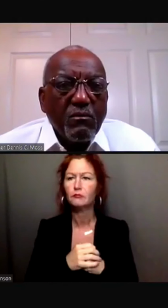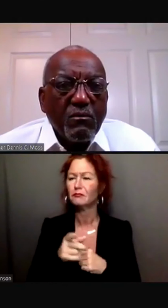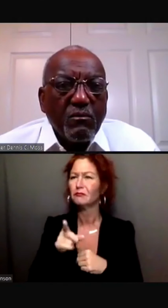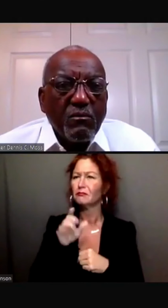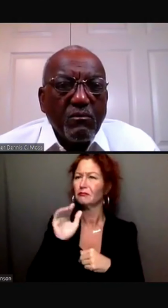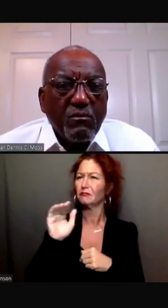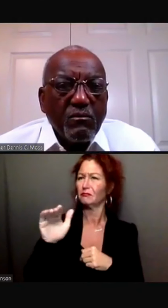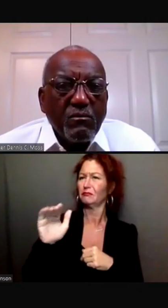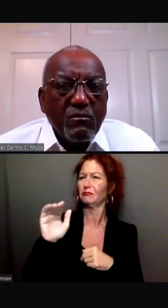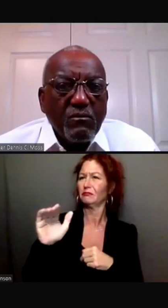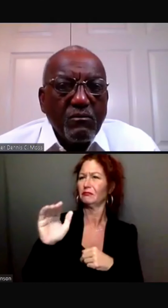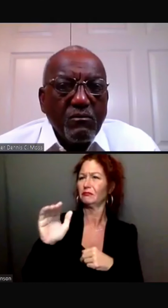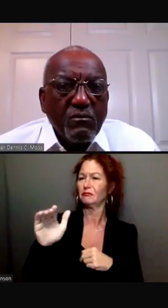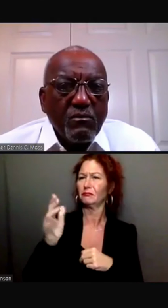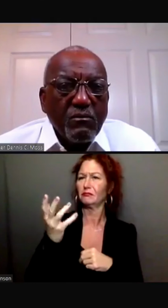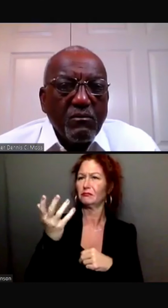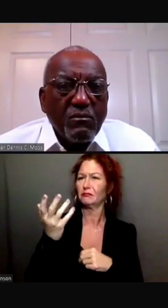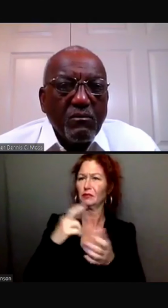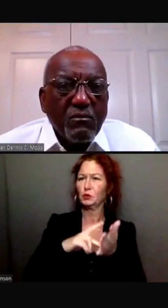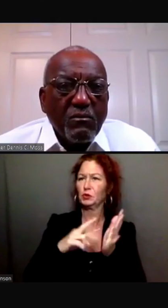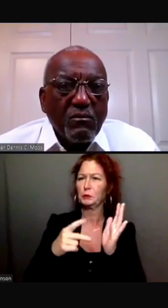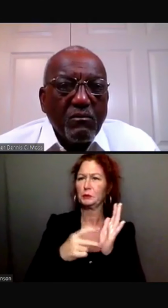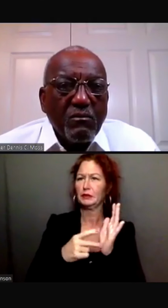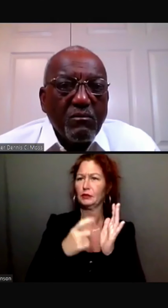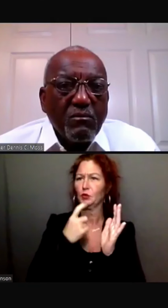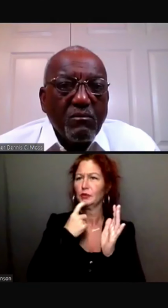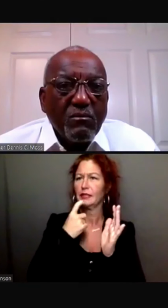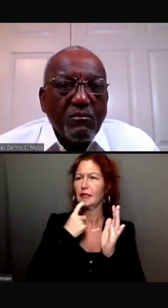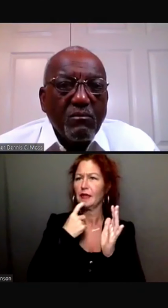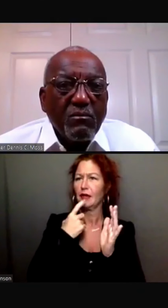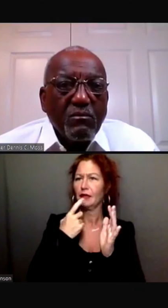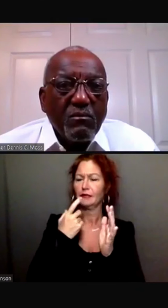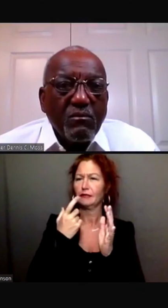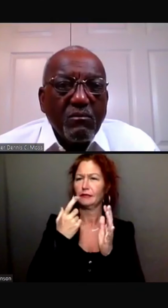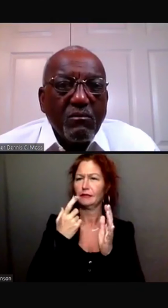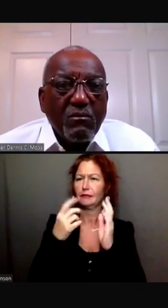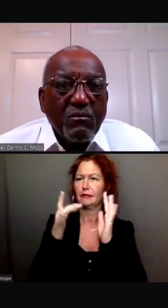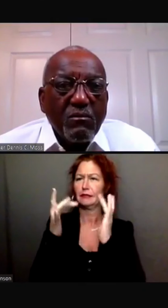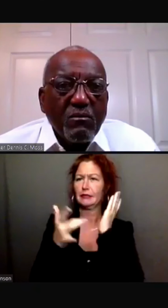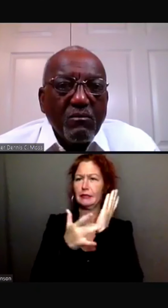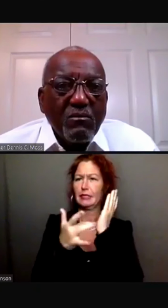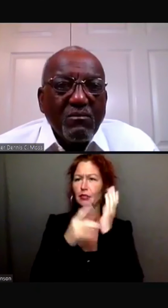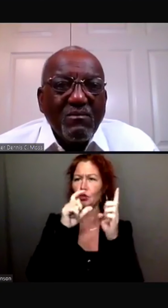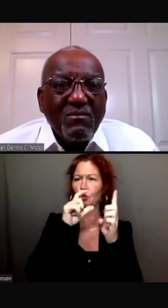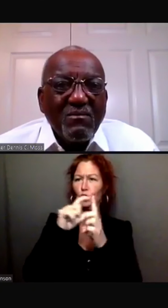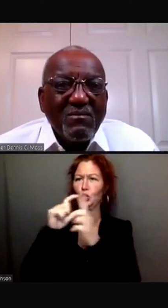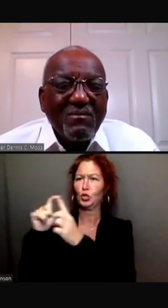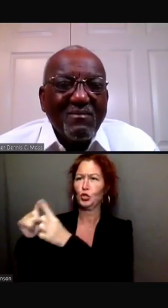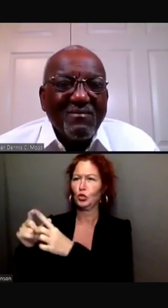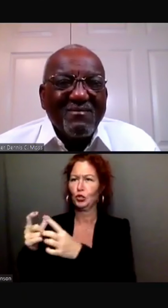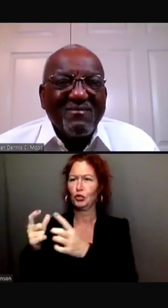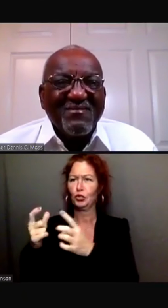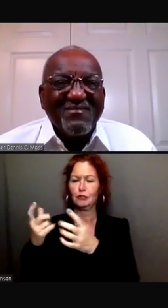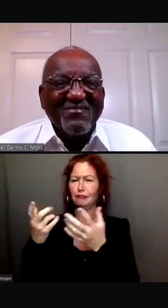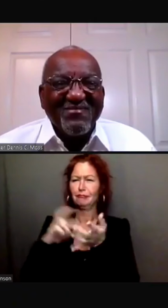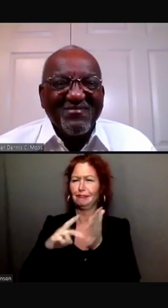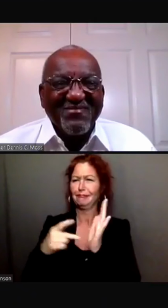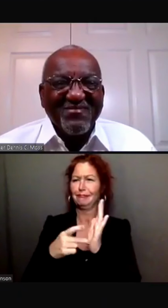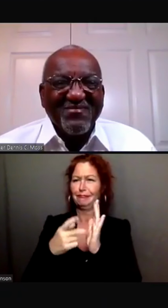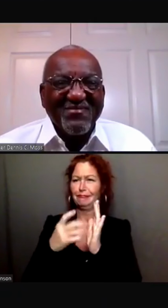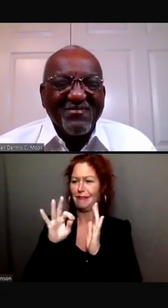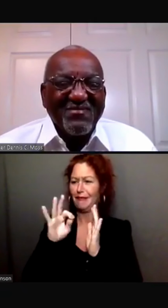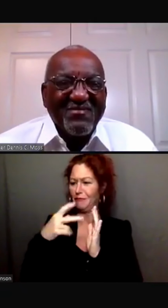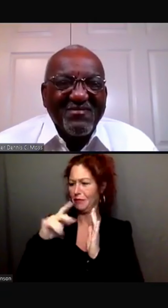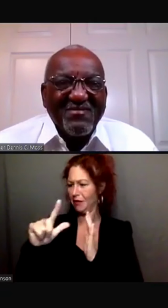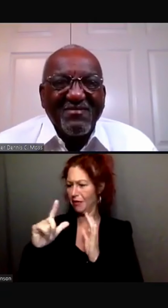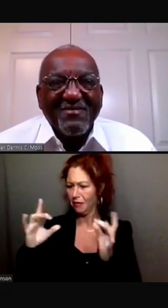what's the ring? What is all this? This is interesting on a slow news day about the storm. Like, is the